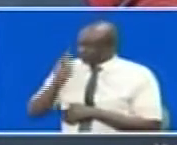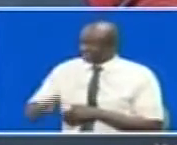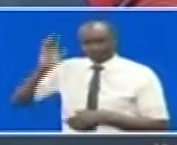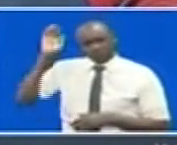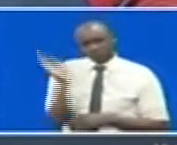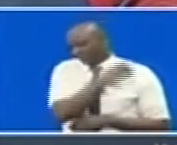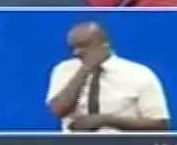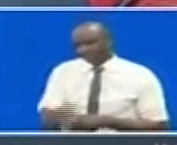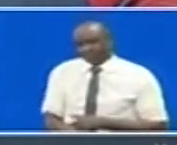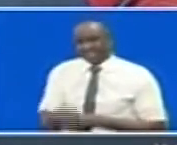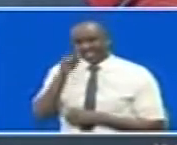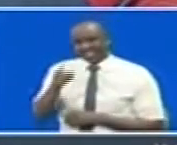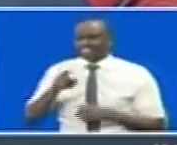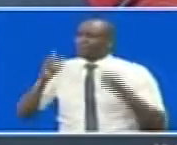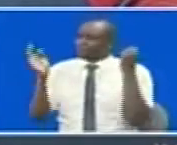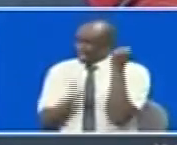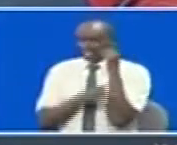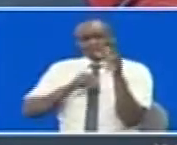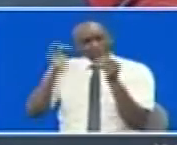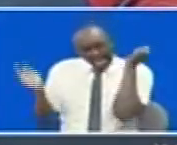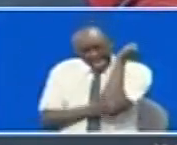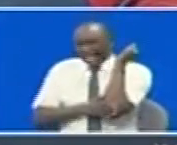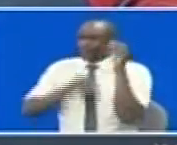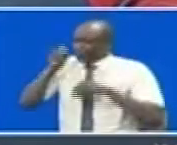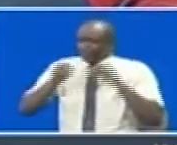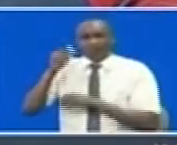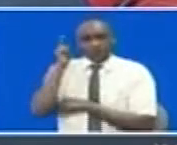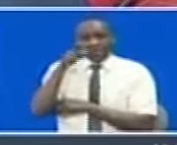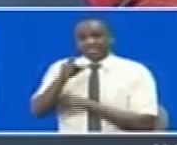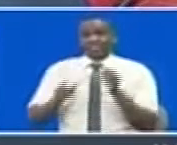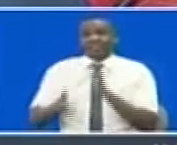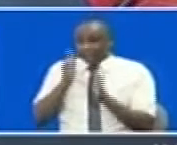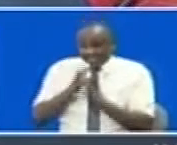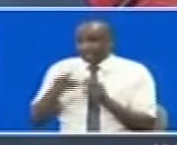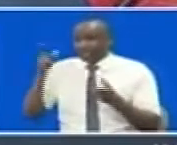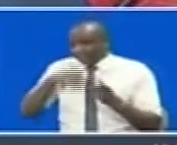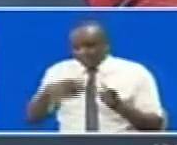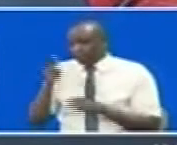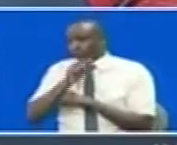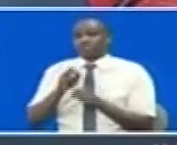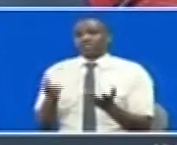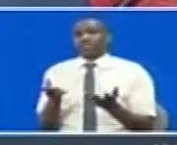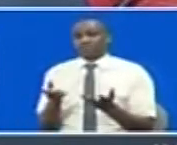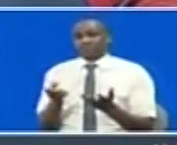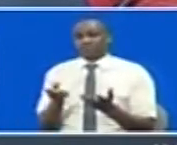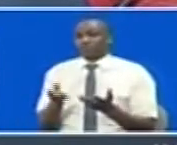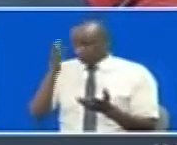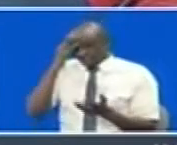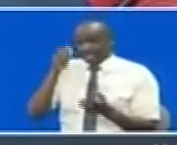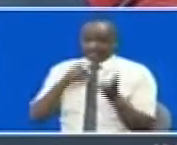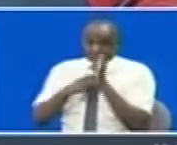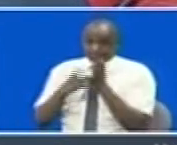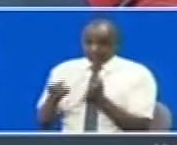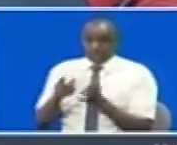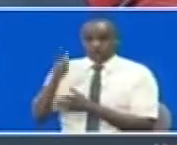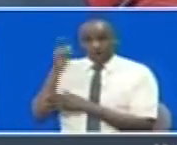away. It is a very badly drafted law because it was drafted with so much ambiguity. Because it's like, for example, the